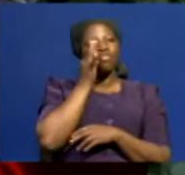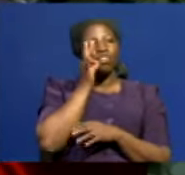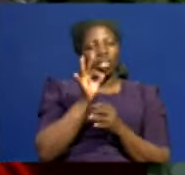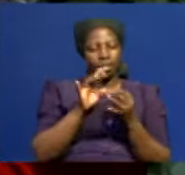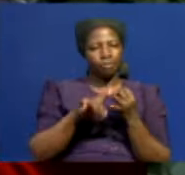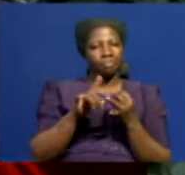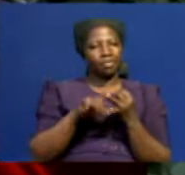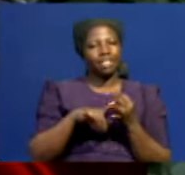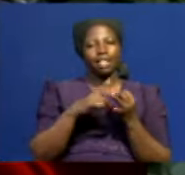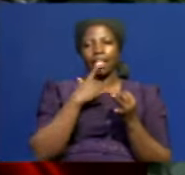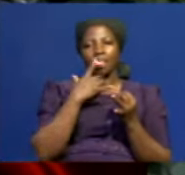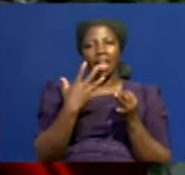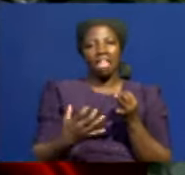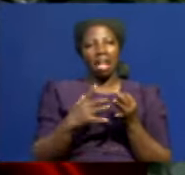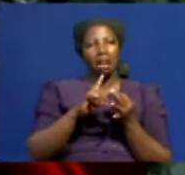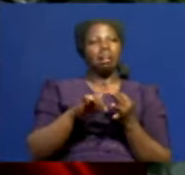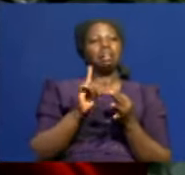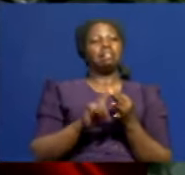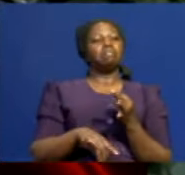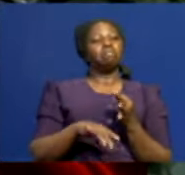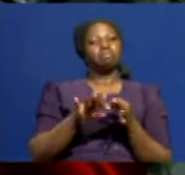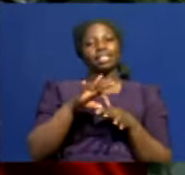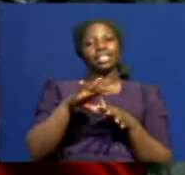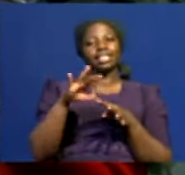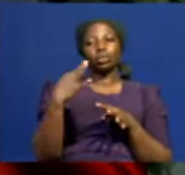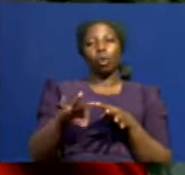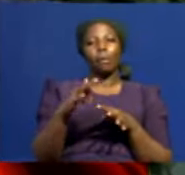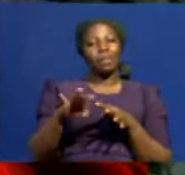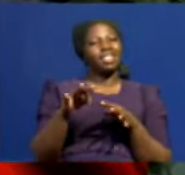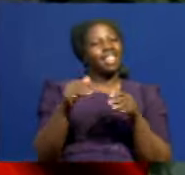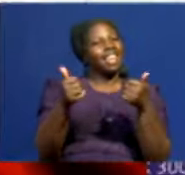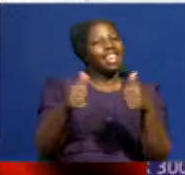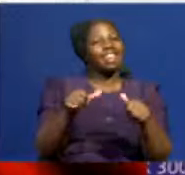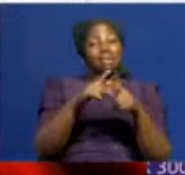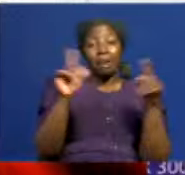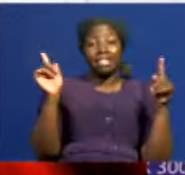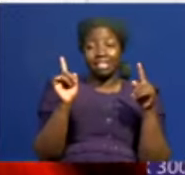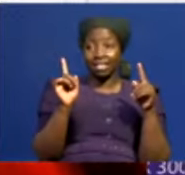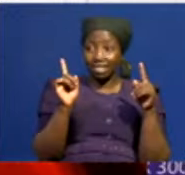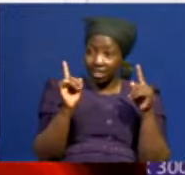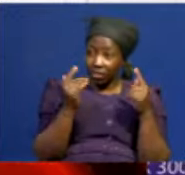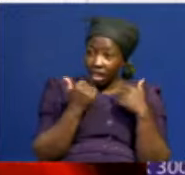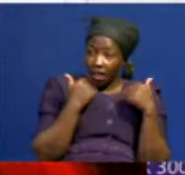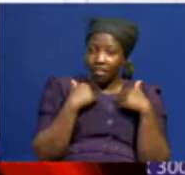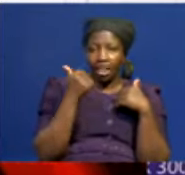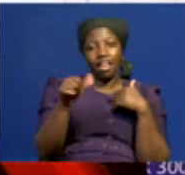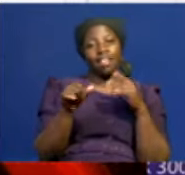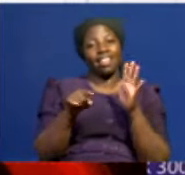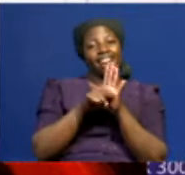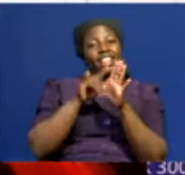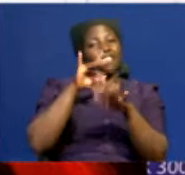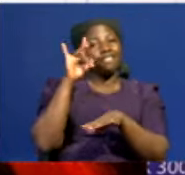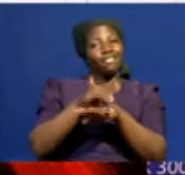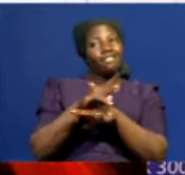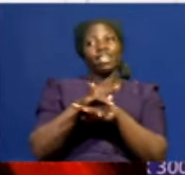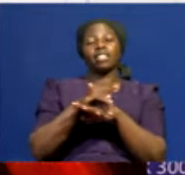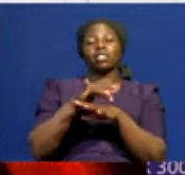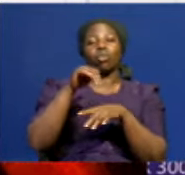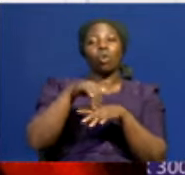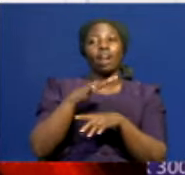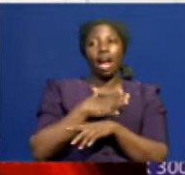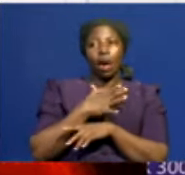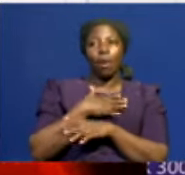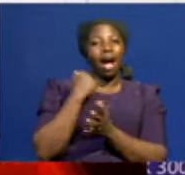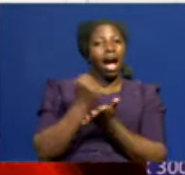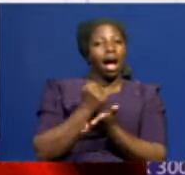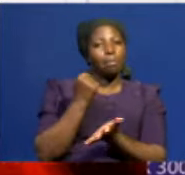chinsaga, vile unakula mboga ya greens yoyote. Lakini hakuna side effect kwa miti yetu. Ndiyo